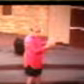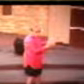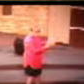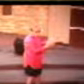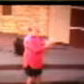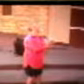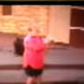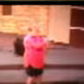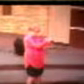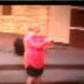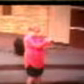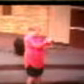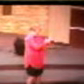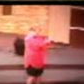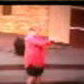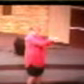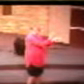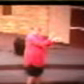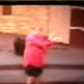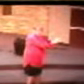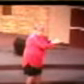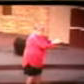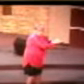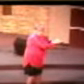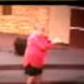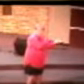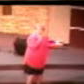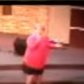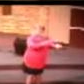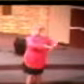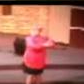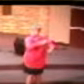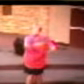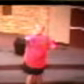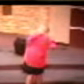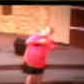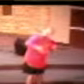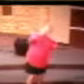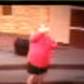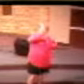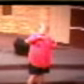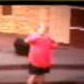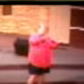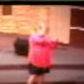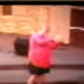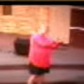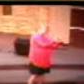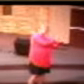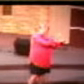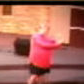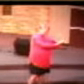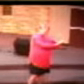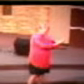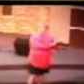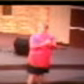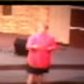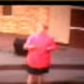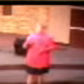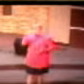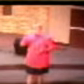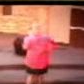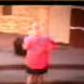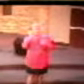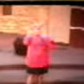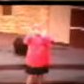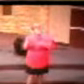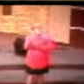over, we're cooking. He said, I'd throw a big cookout, invite people to come and eat with me. We thought, that's a great idea.